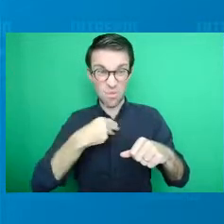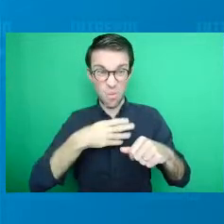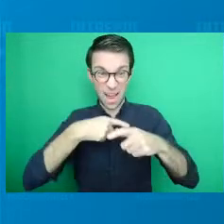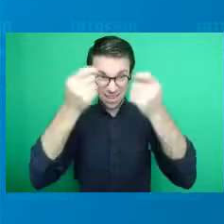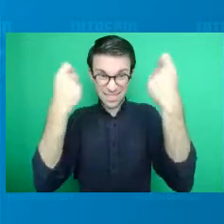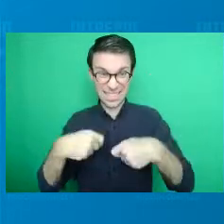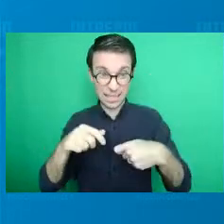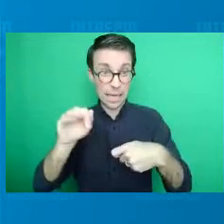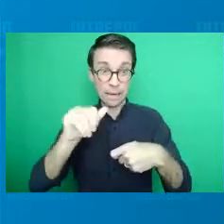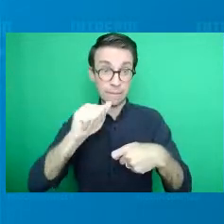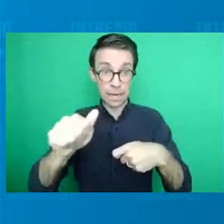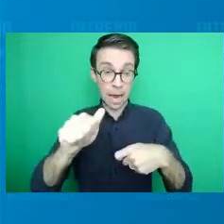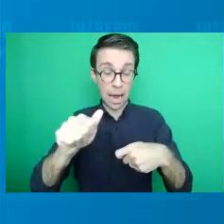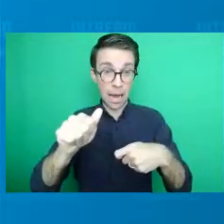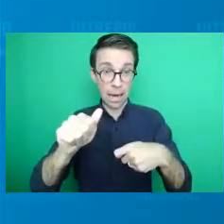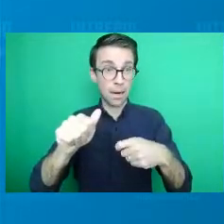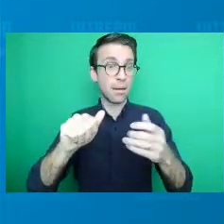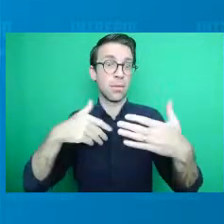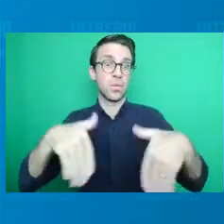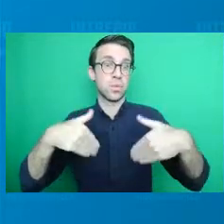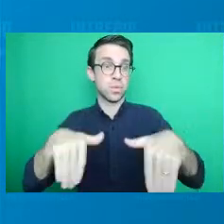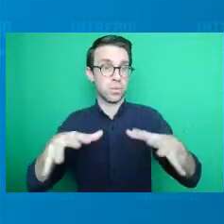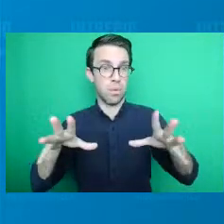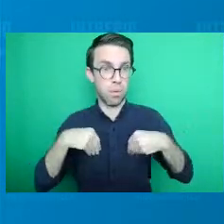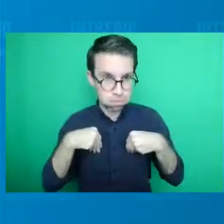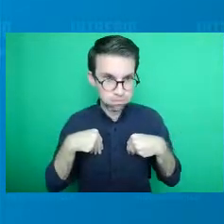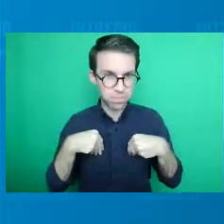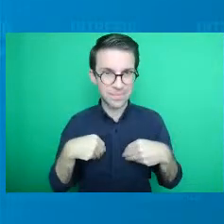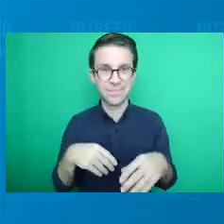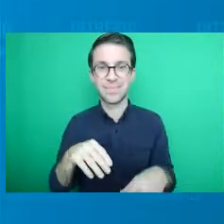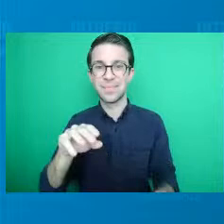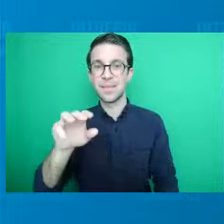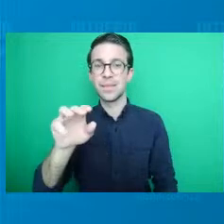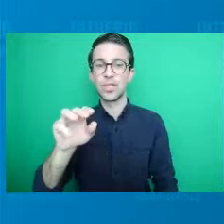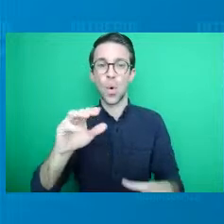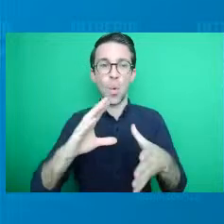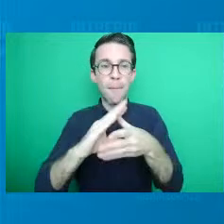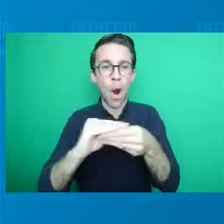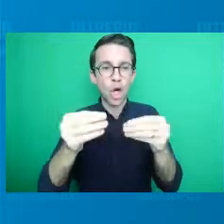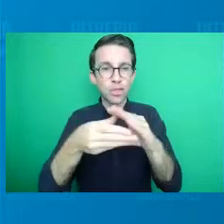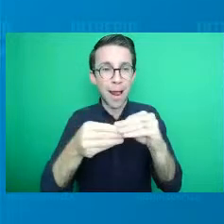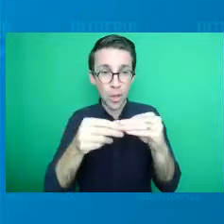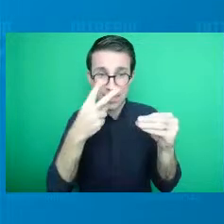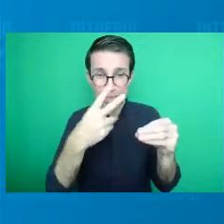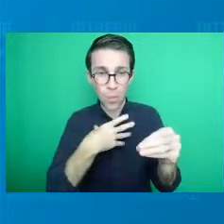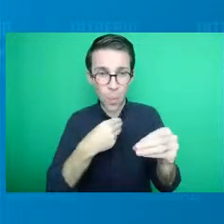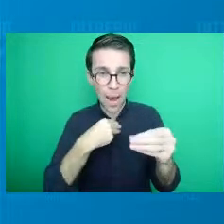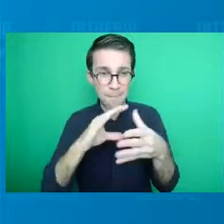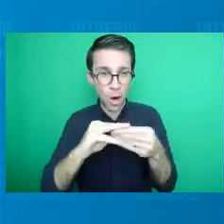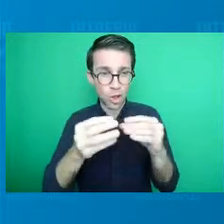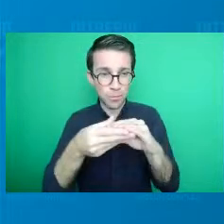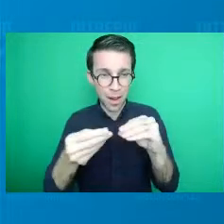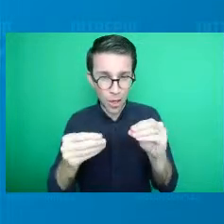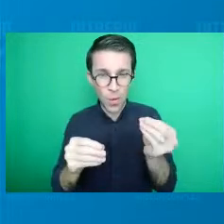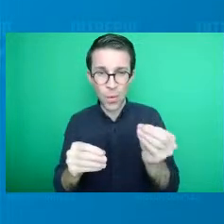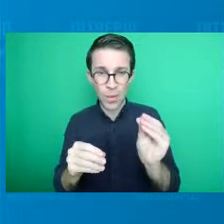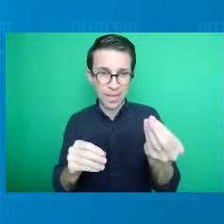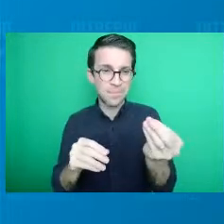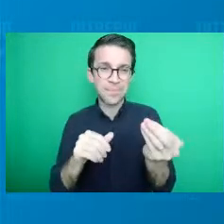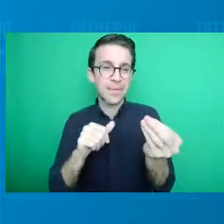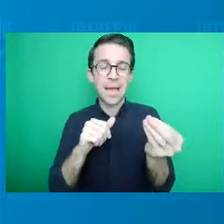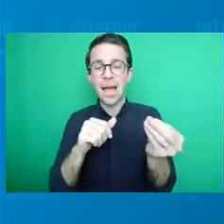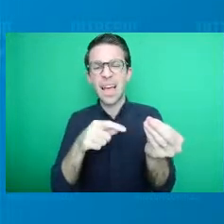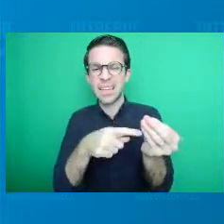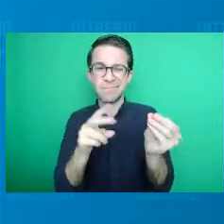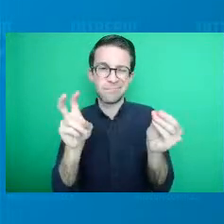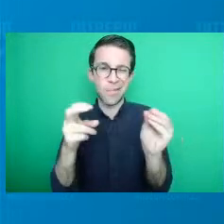damage. Marshmallows are not the best stand-in for human tissue. But go with me, I promise, it's worth it.